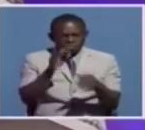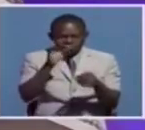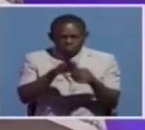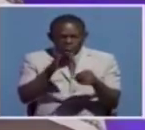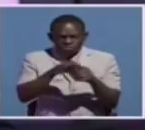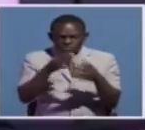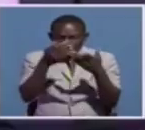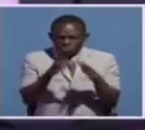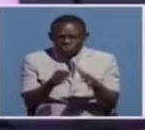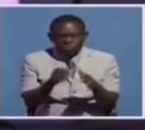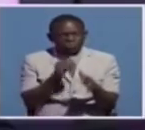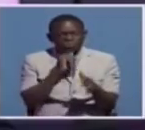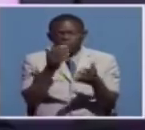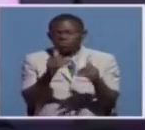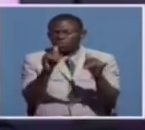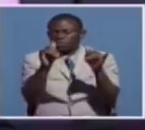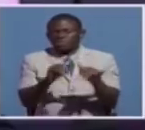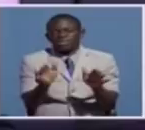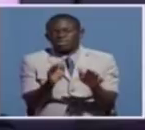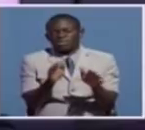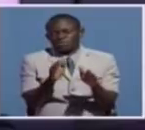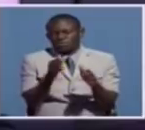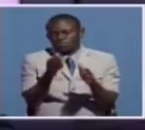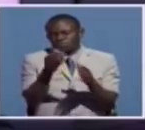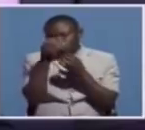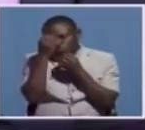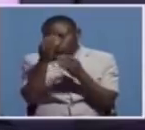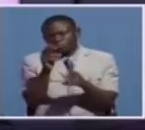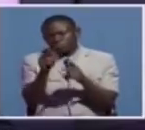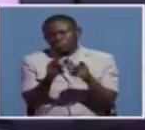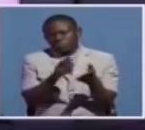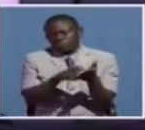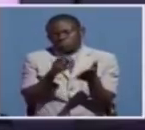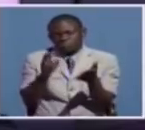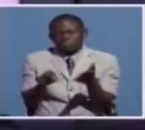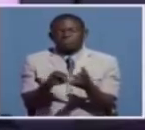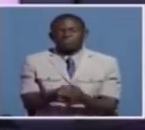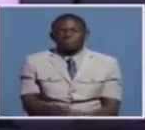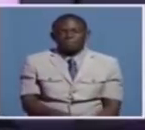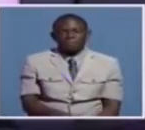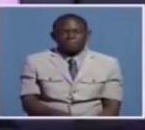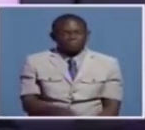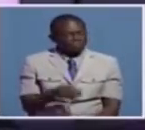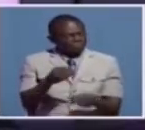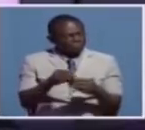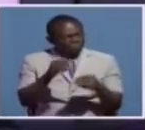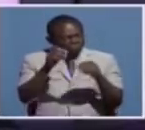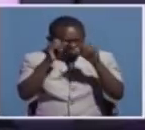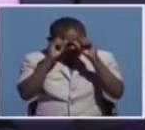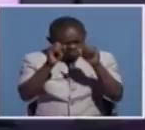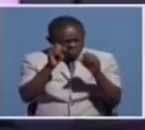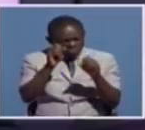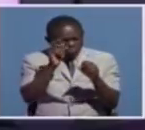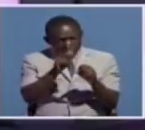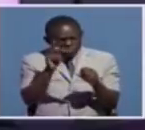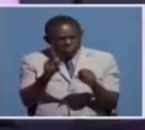probably. First, yes. He listens to the people. He did listen. He listens to them again. Absolutely. He listens to them, changes the constitution. Absolutely. And listens to them because they've said they